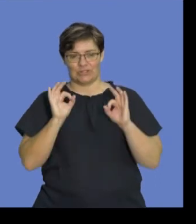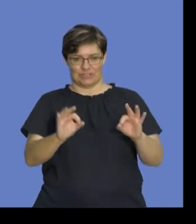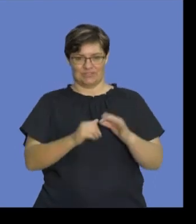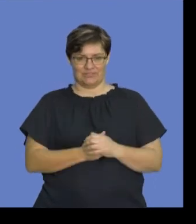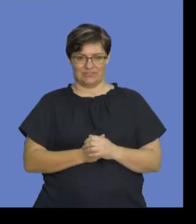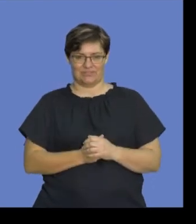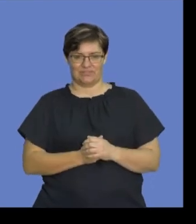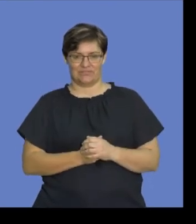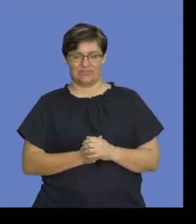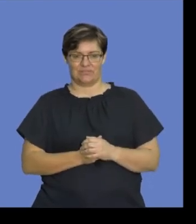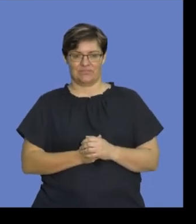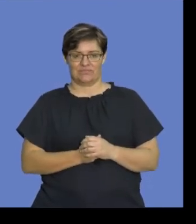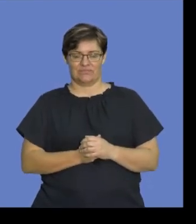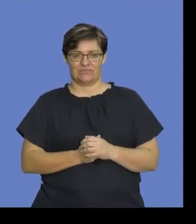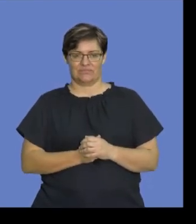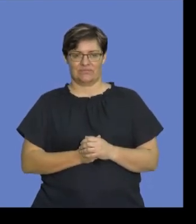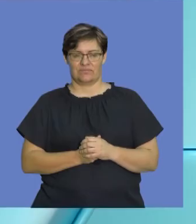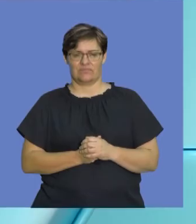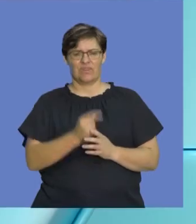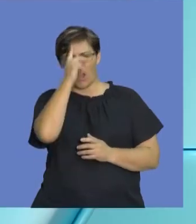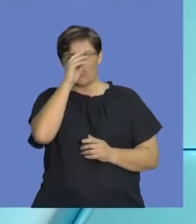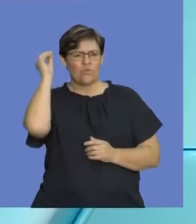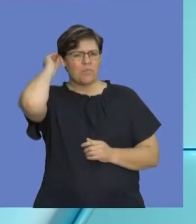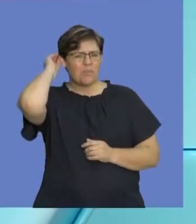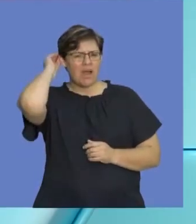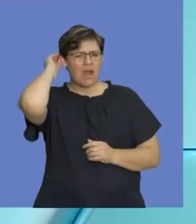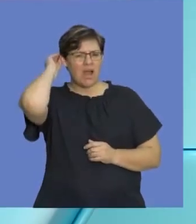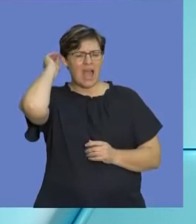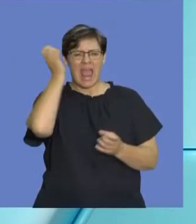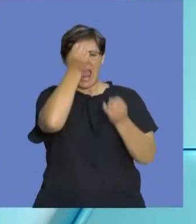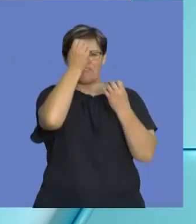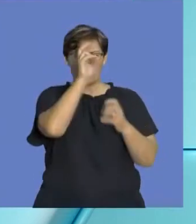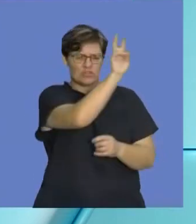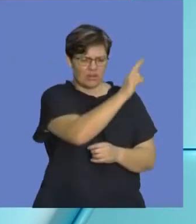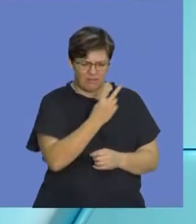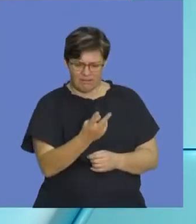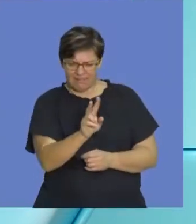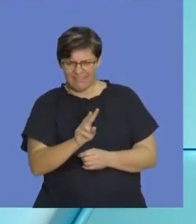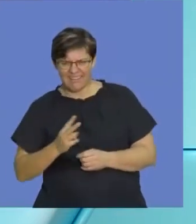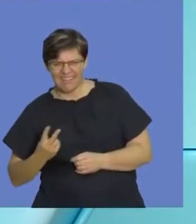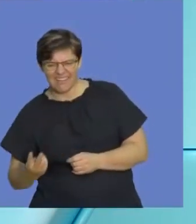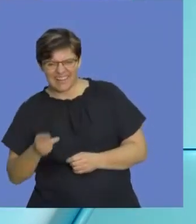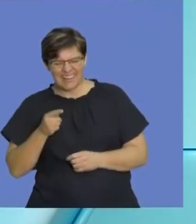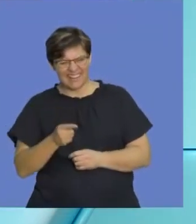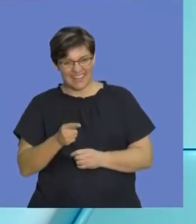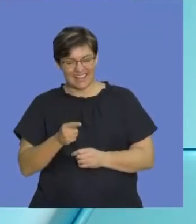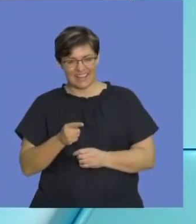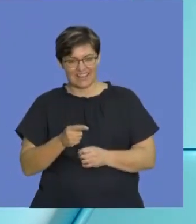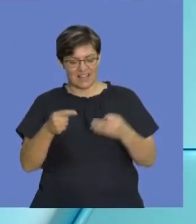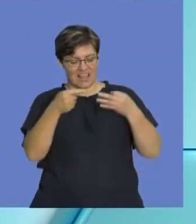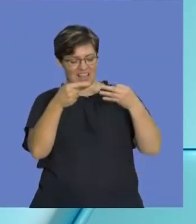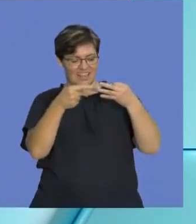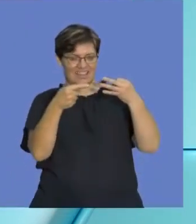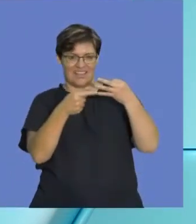that? Great. Now, do you remember from our flow of information, we said